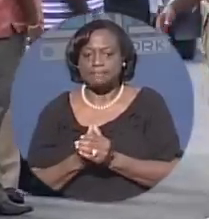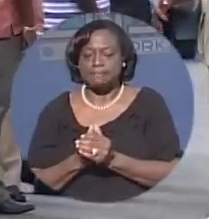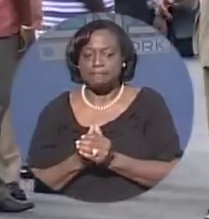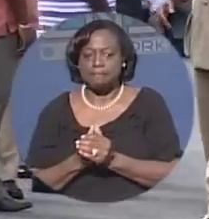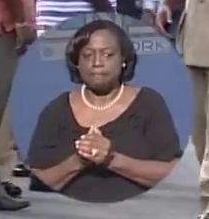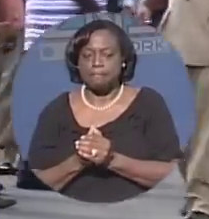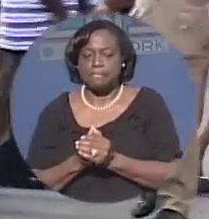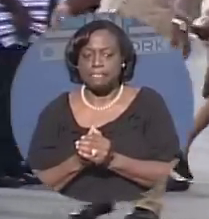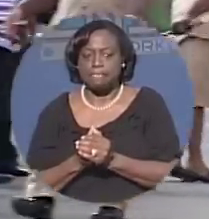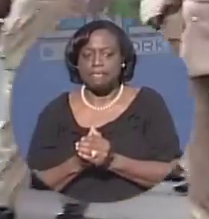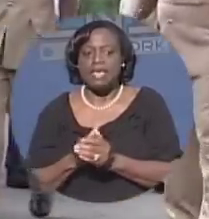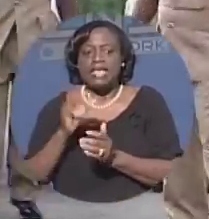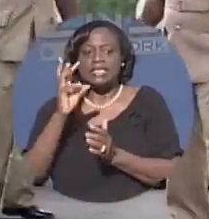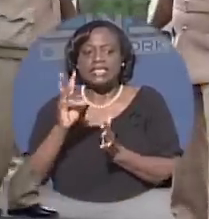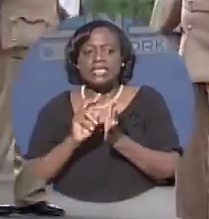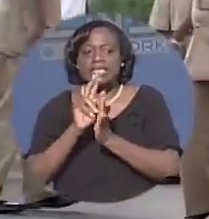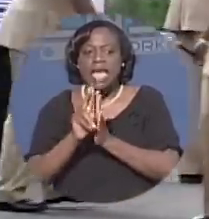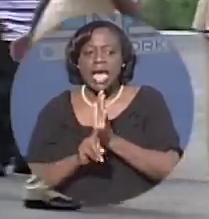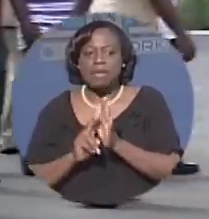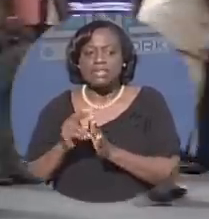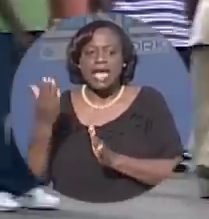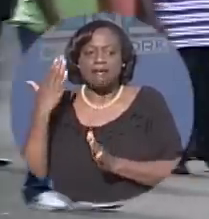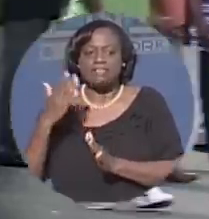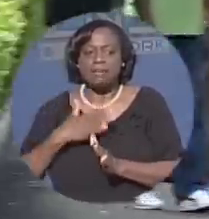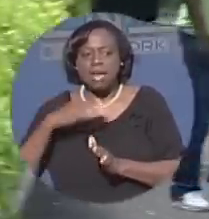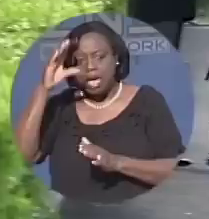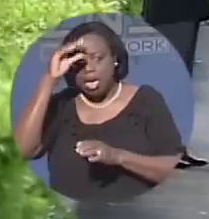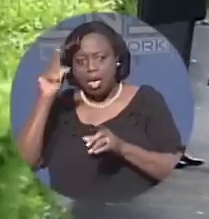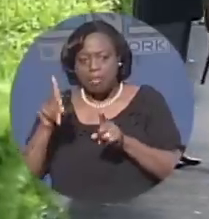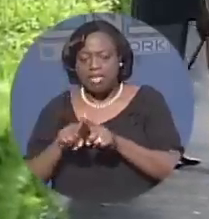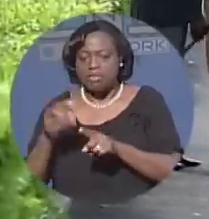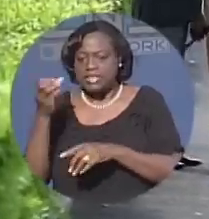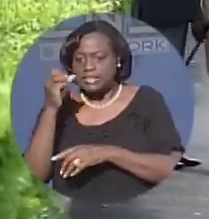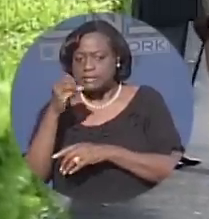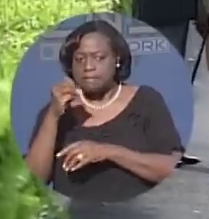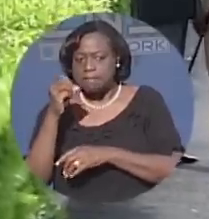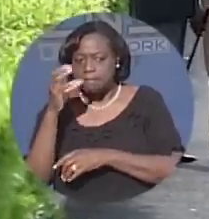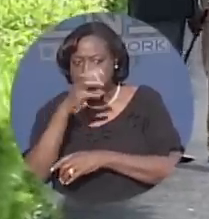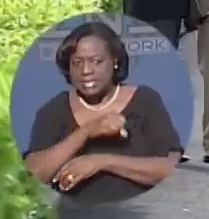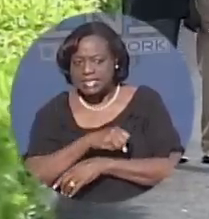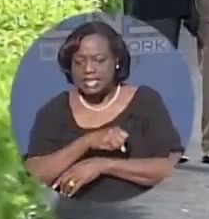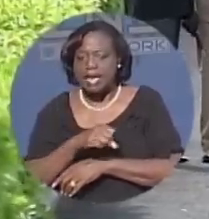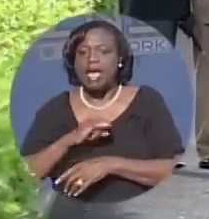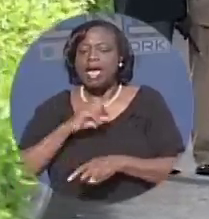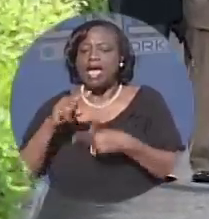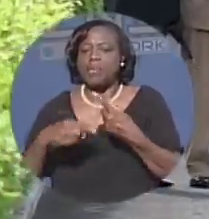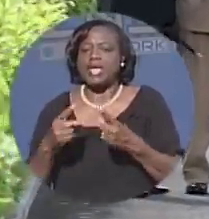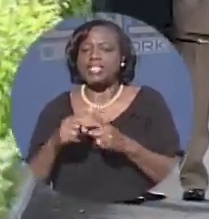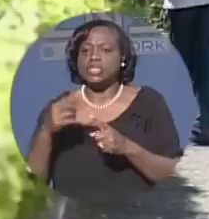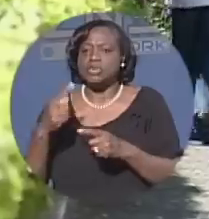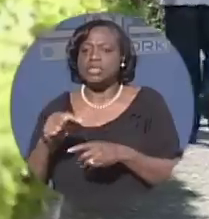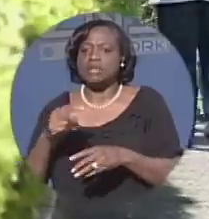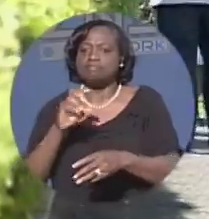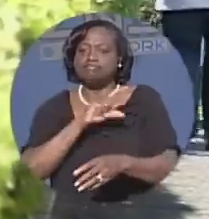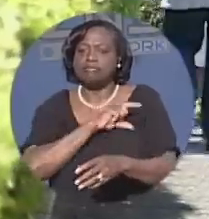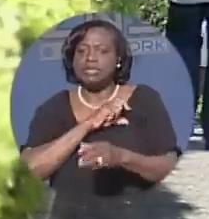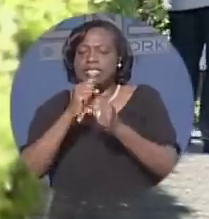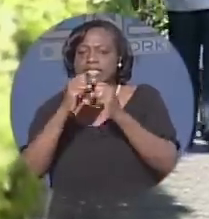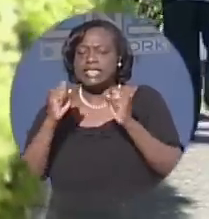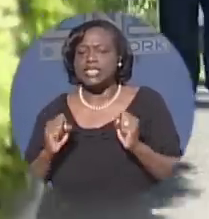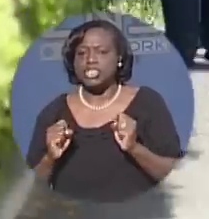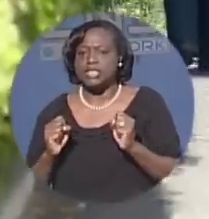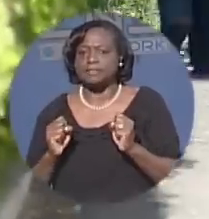6 hours after my brother was missing, we went to the police station. Now, the mess, I don't think that